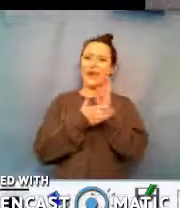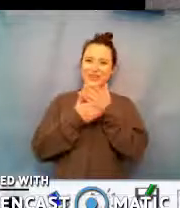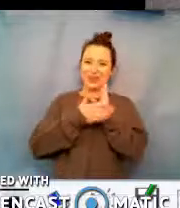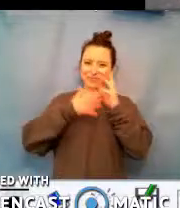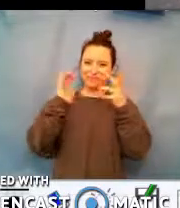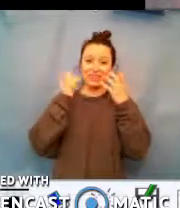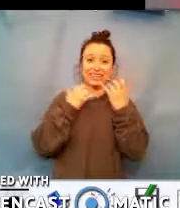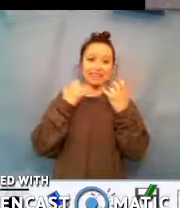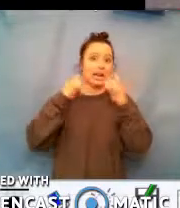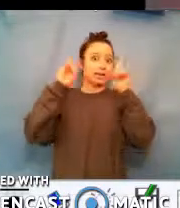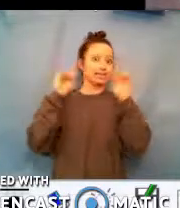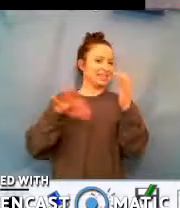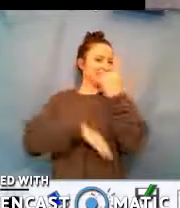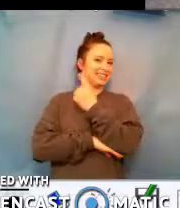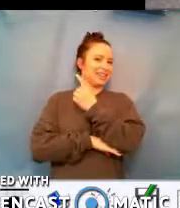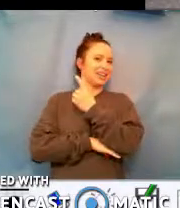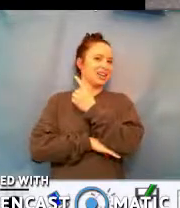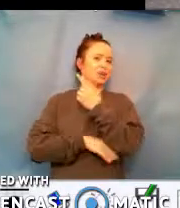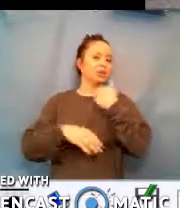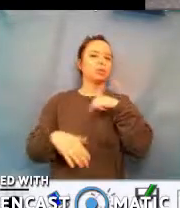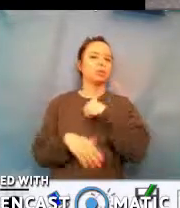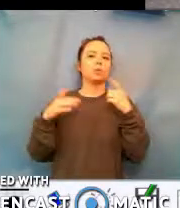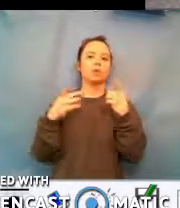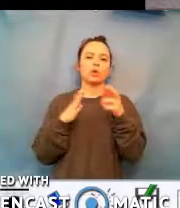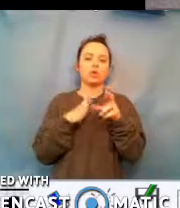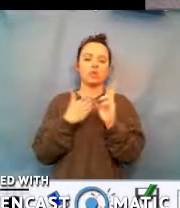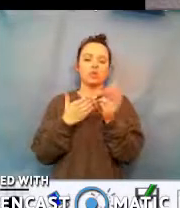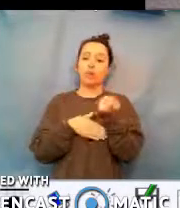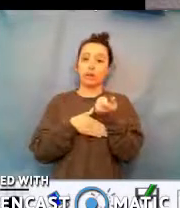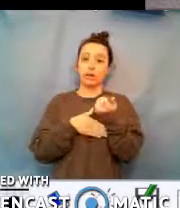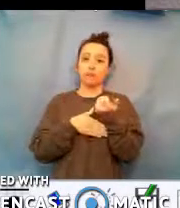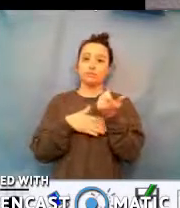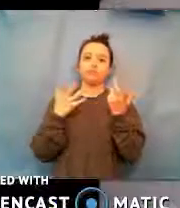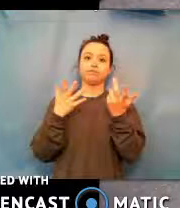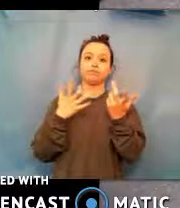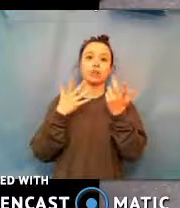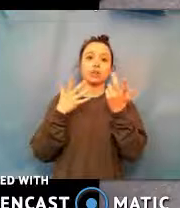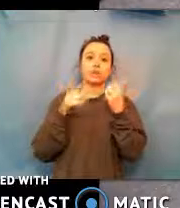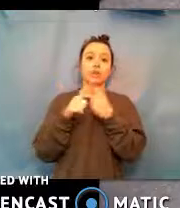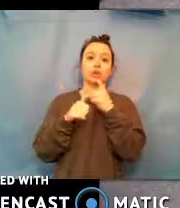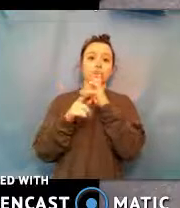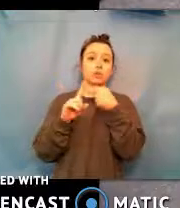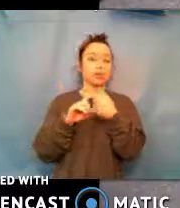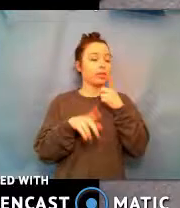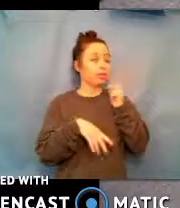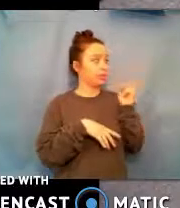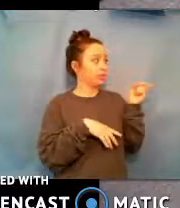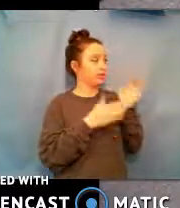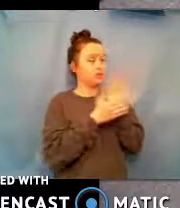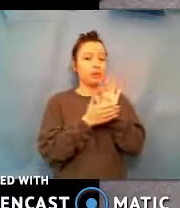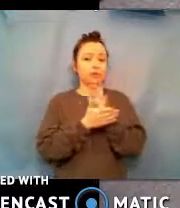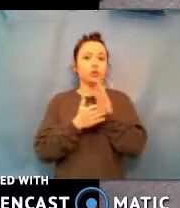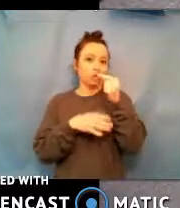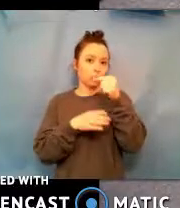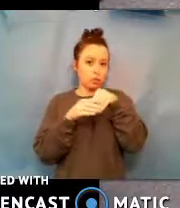Alright guys, today is test day, so we're going to do a couple little review things. The first thing I want to talk about is this worksheet that's in your